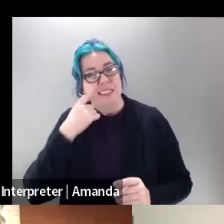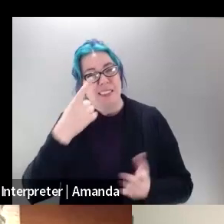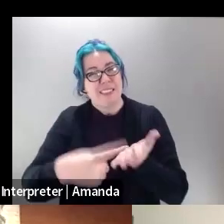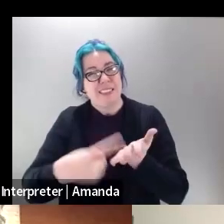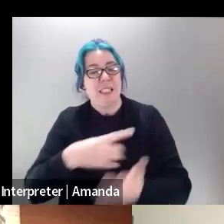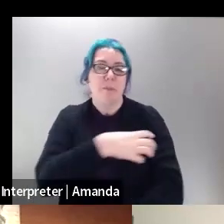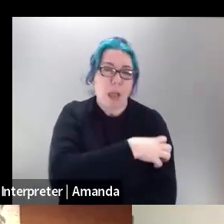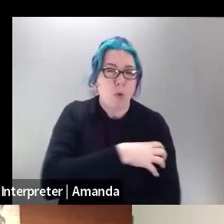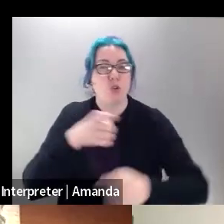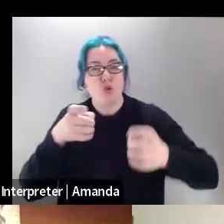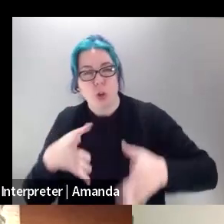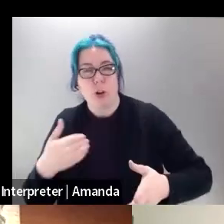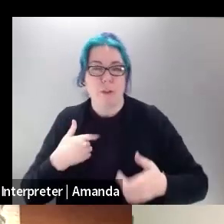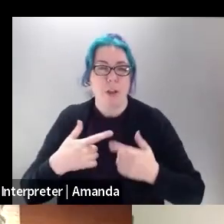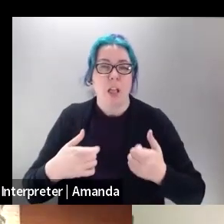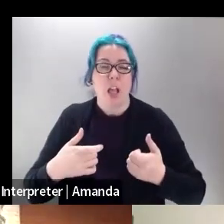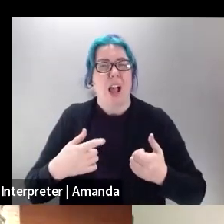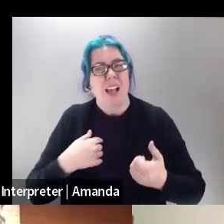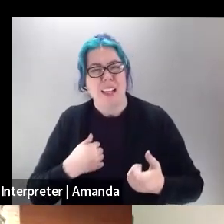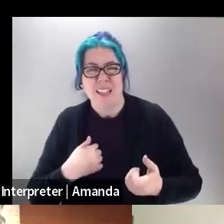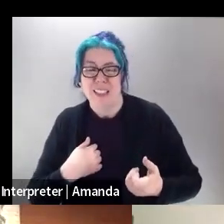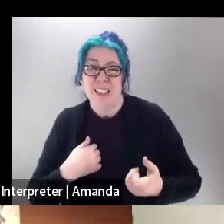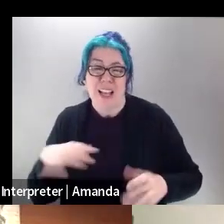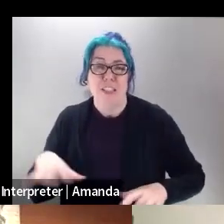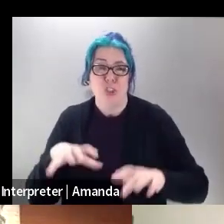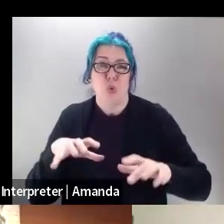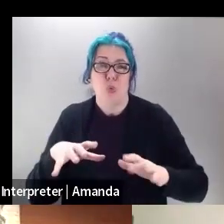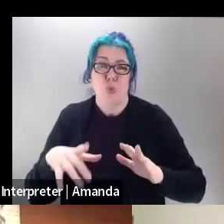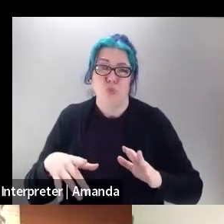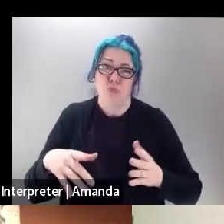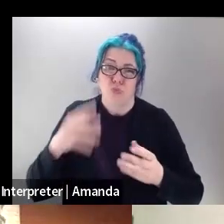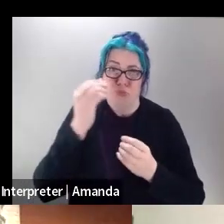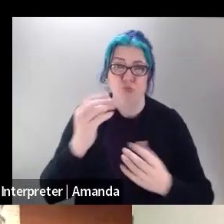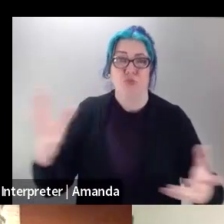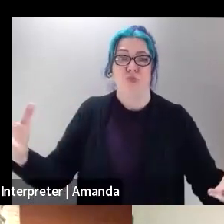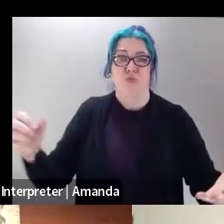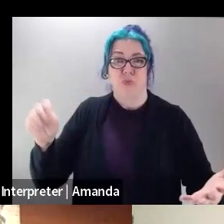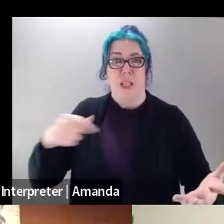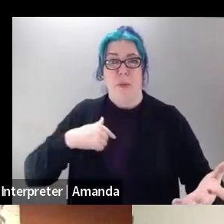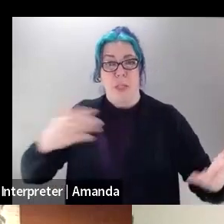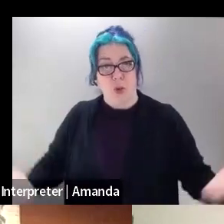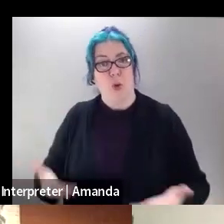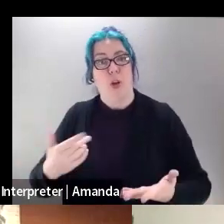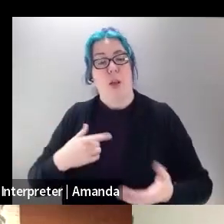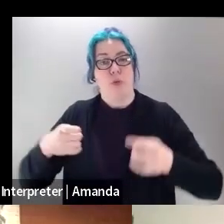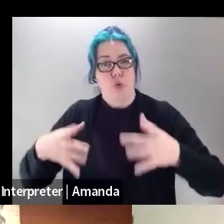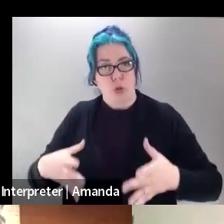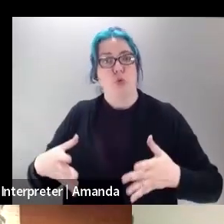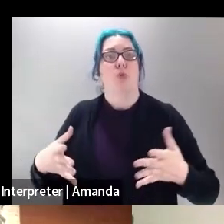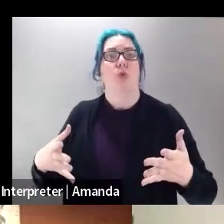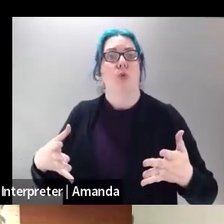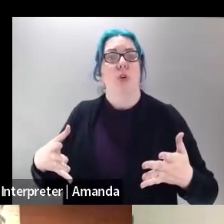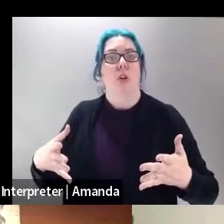So I will often say, like, yes, the room is collaborative, absolutely, but it's not